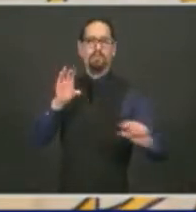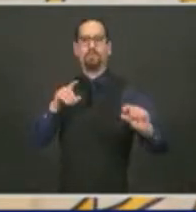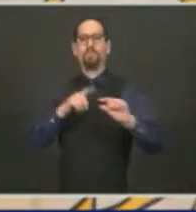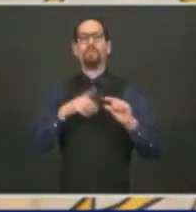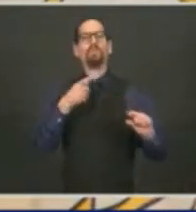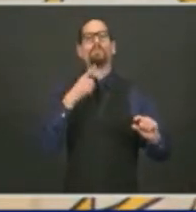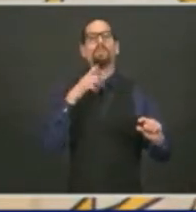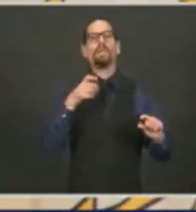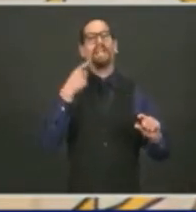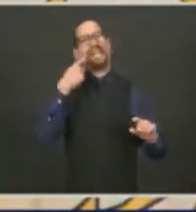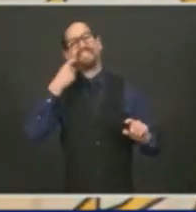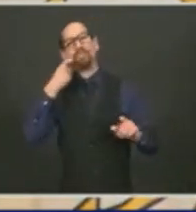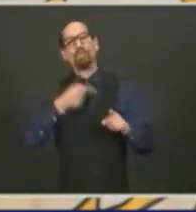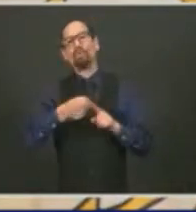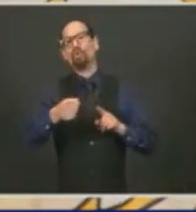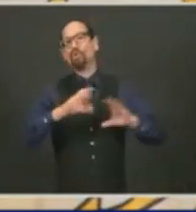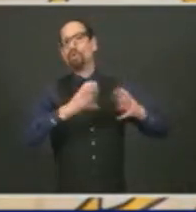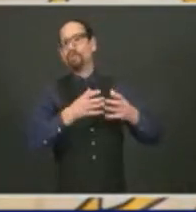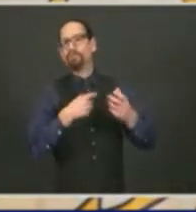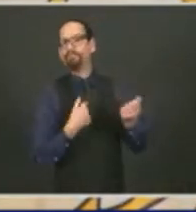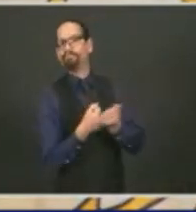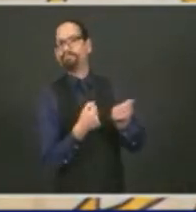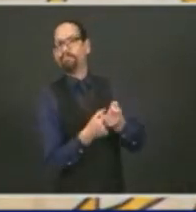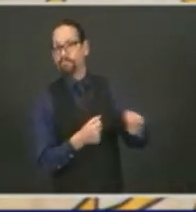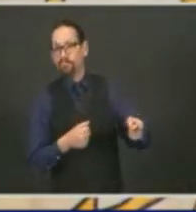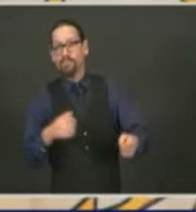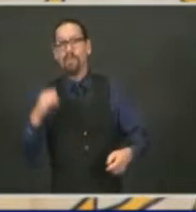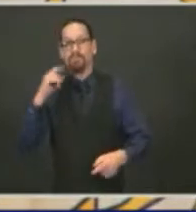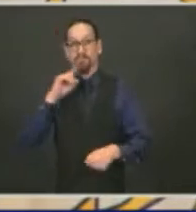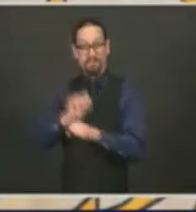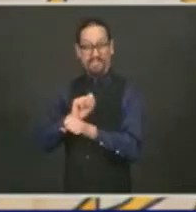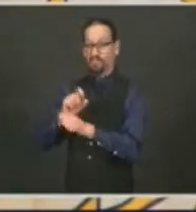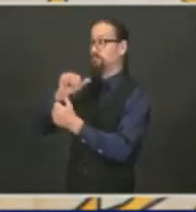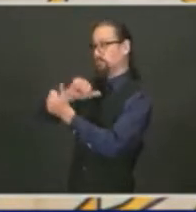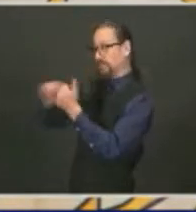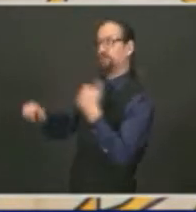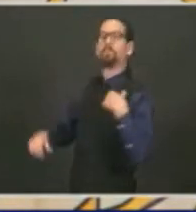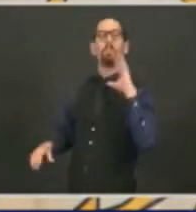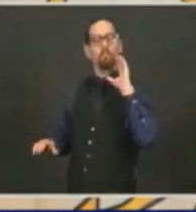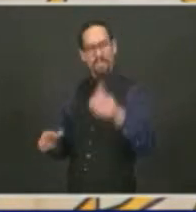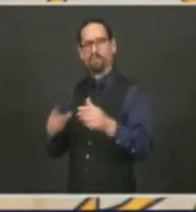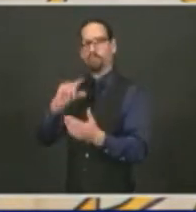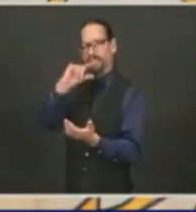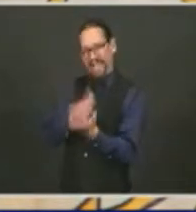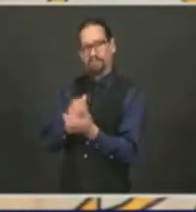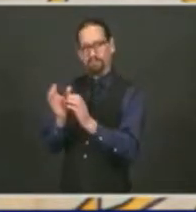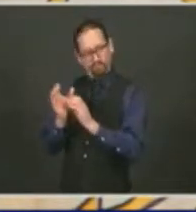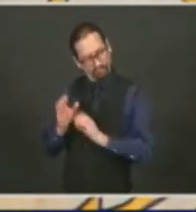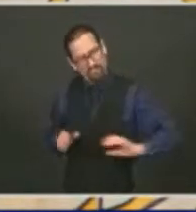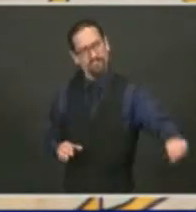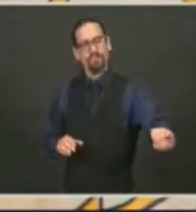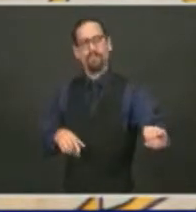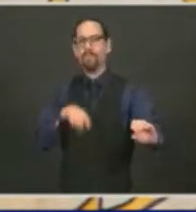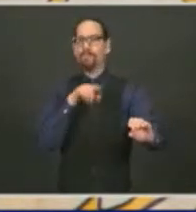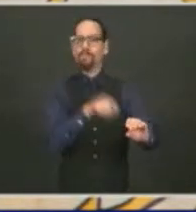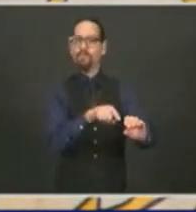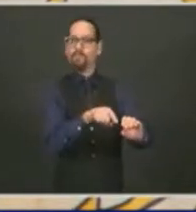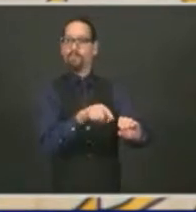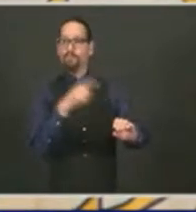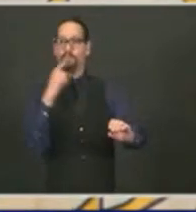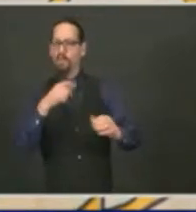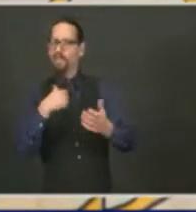to work immediately to increase our efforts to help folks struggling with